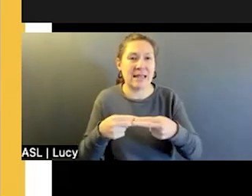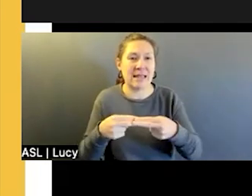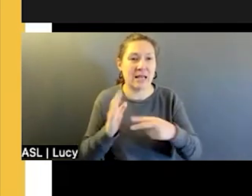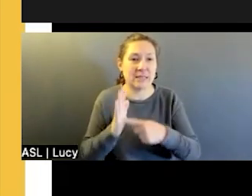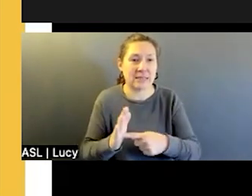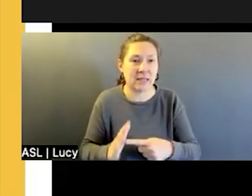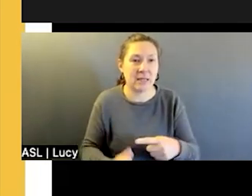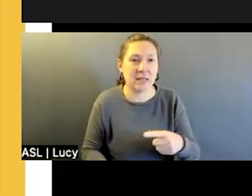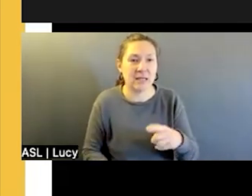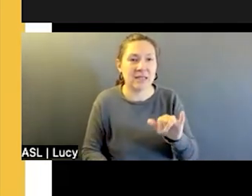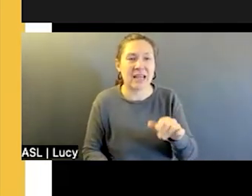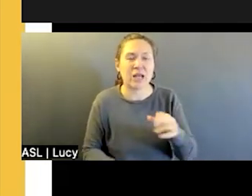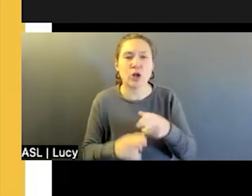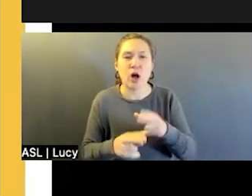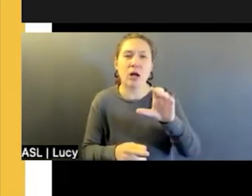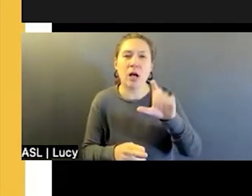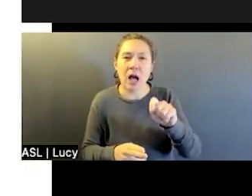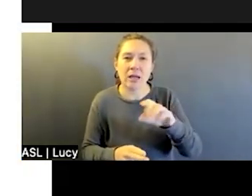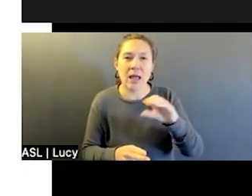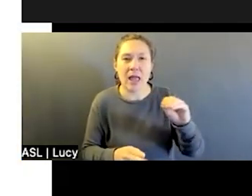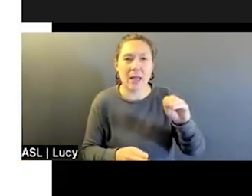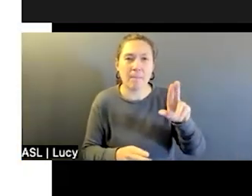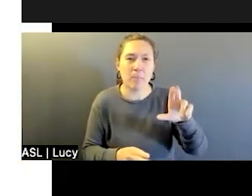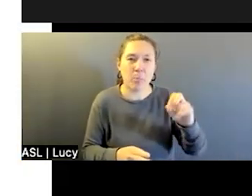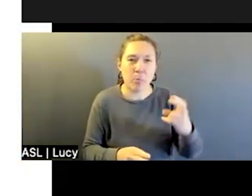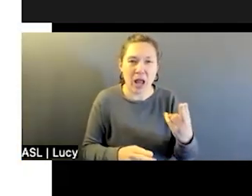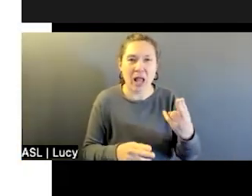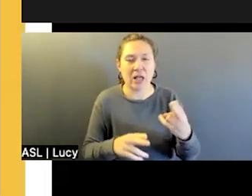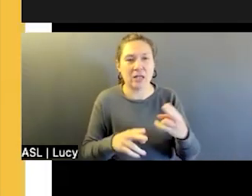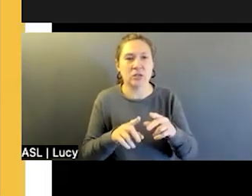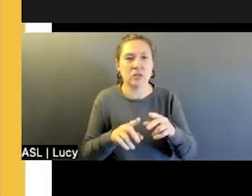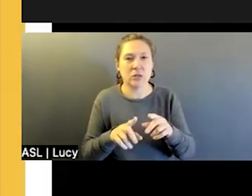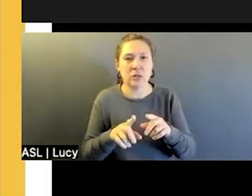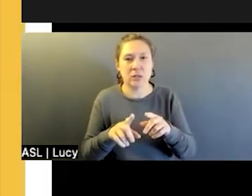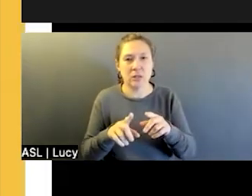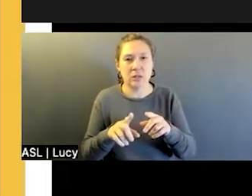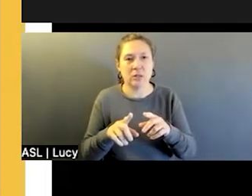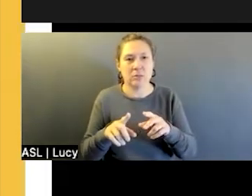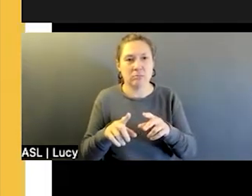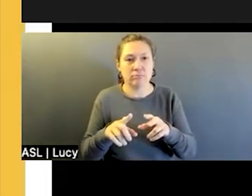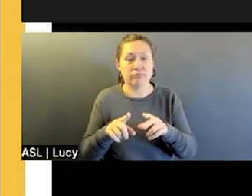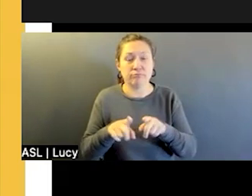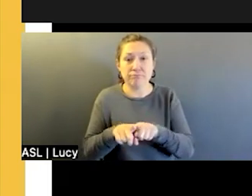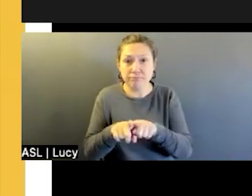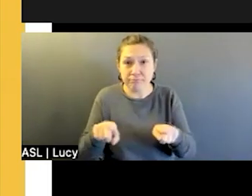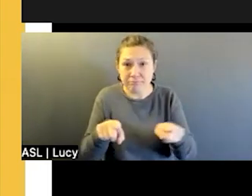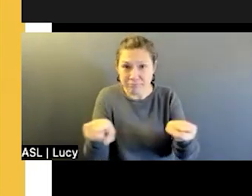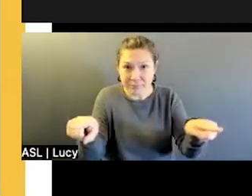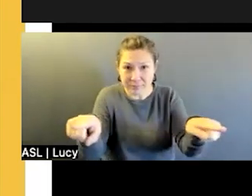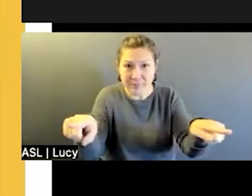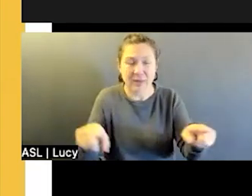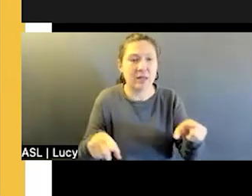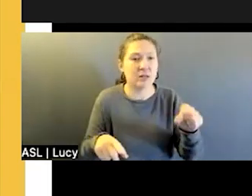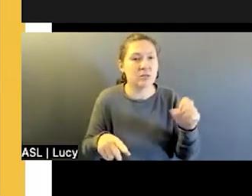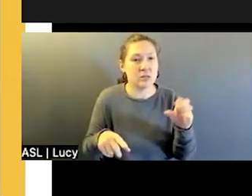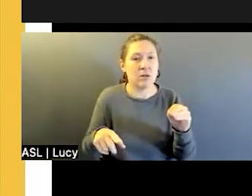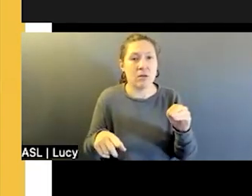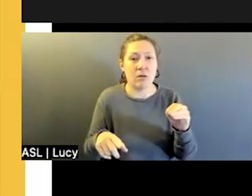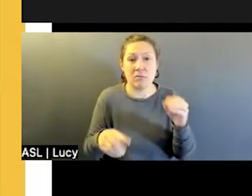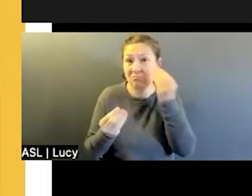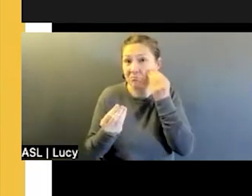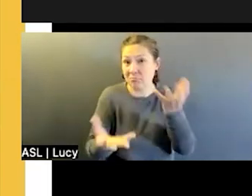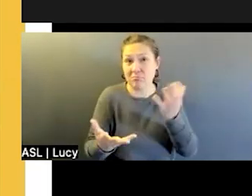The boredom is always ended. I can tell you that my